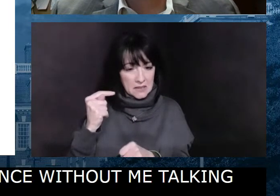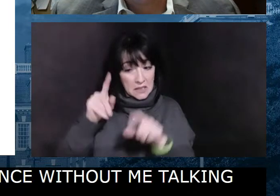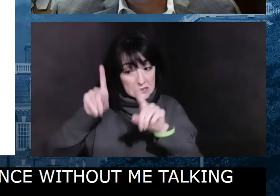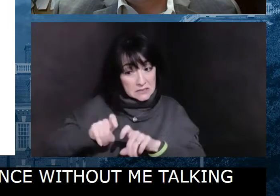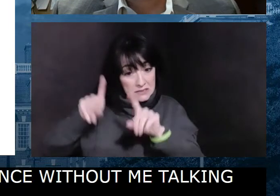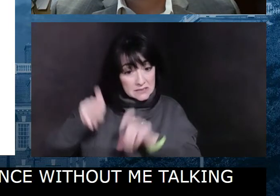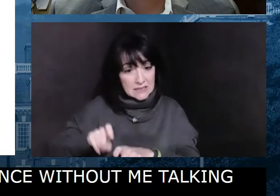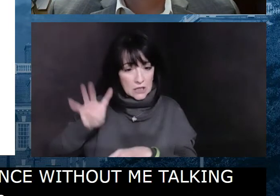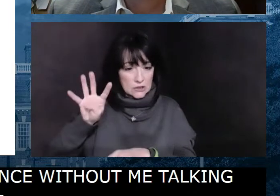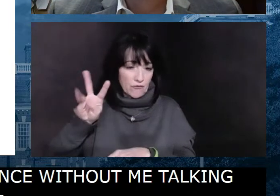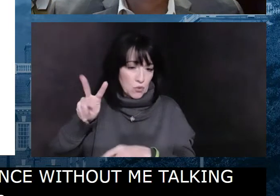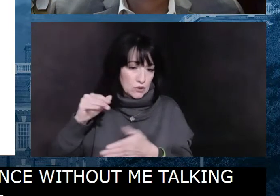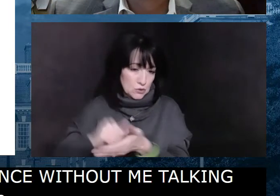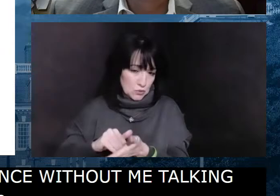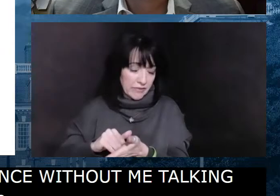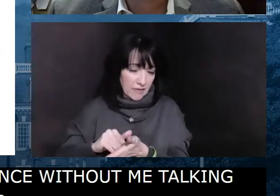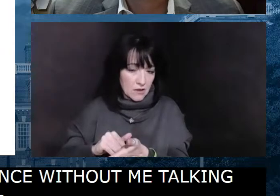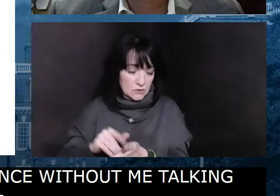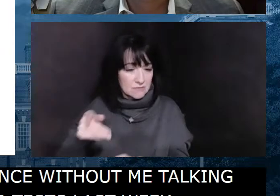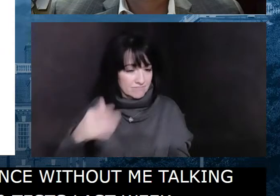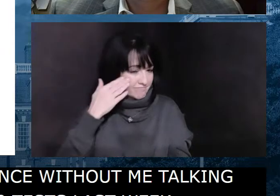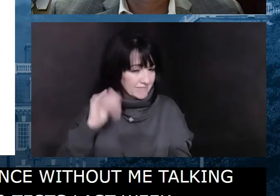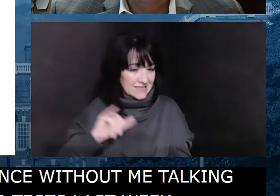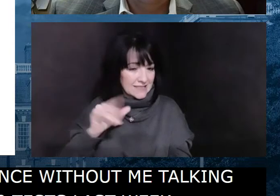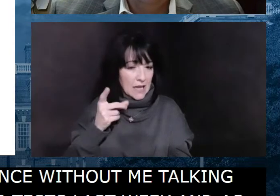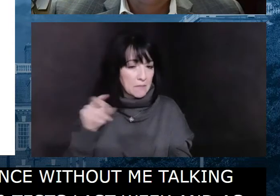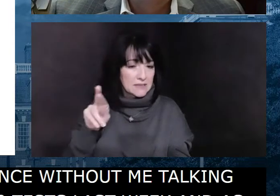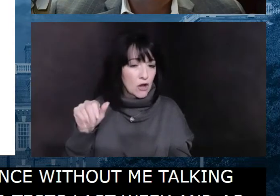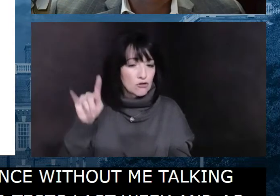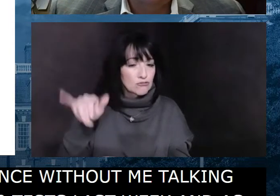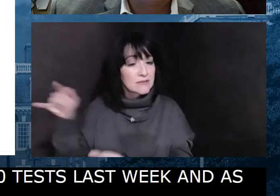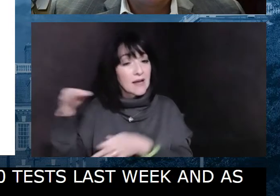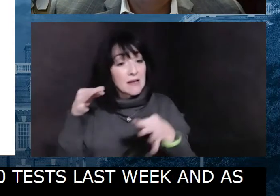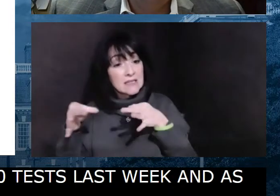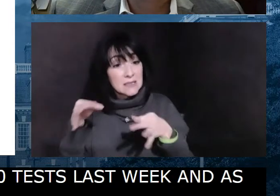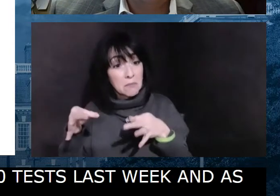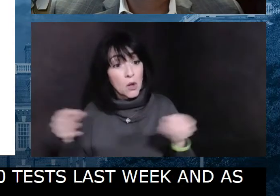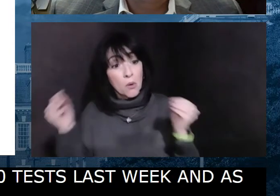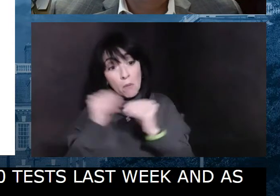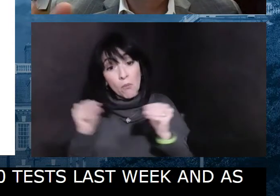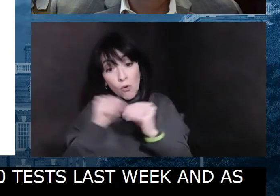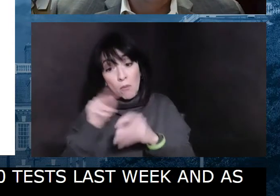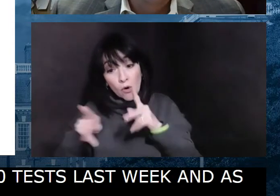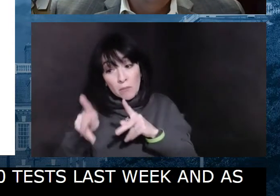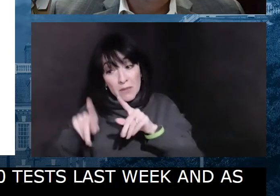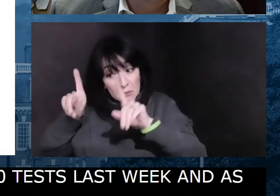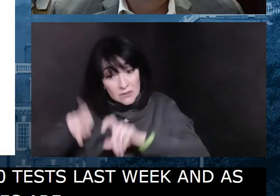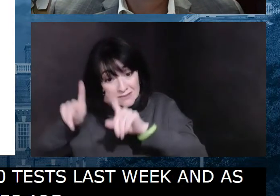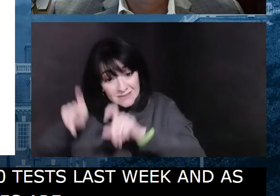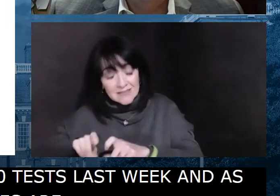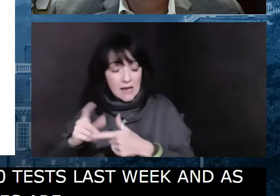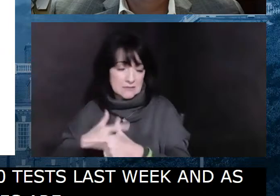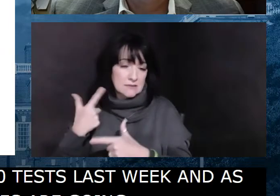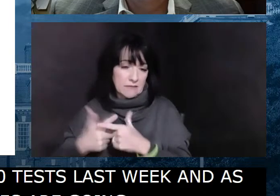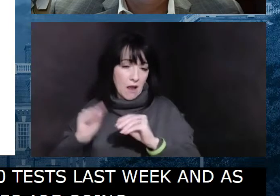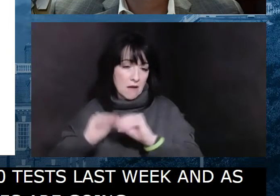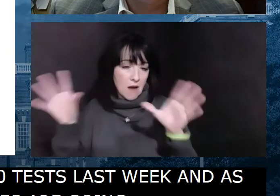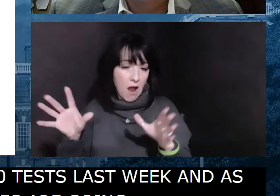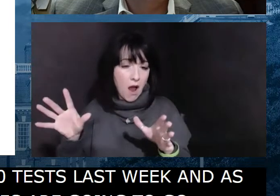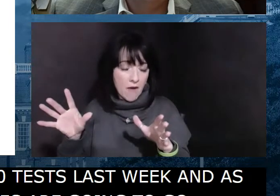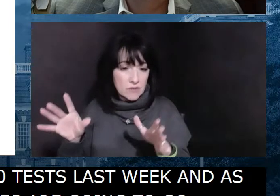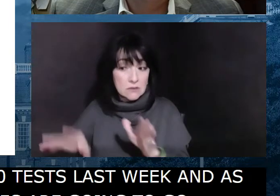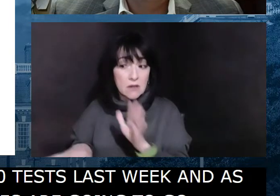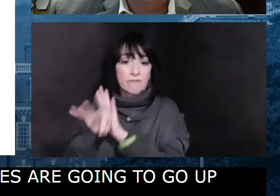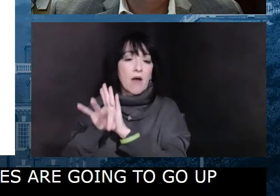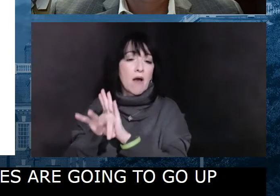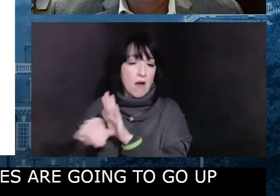test more, cases are going to go up a little bit more. So we're excited to see people still having those testing options. If we go to the slide with the Newcastle